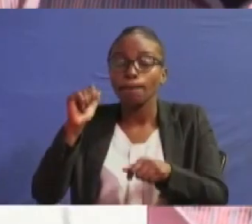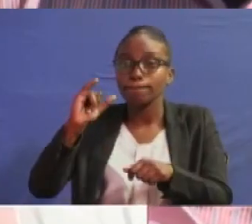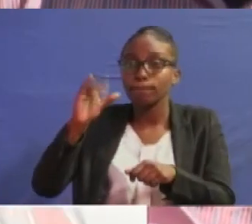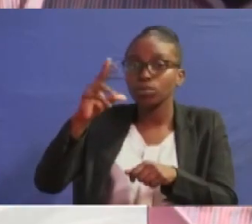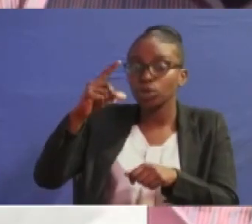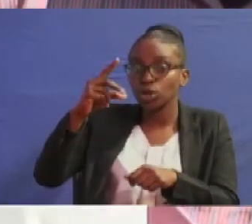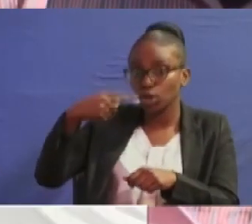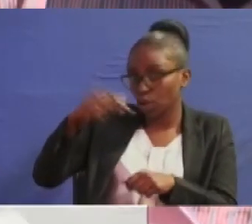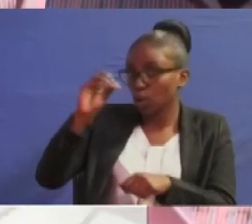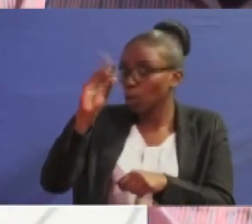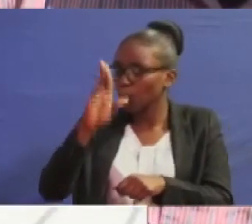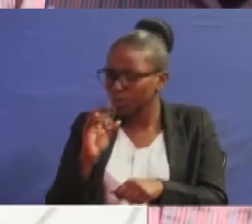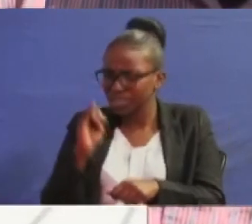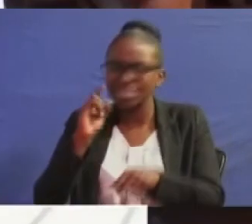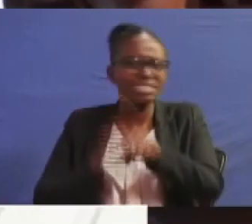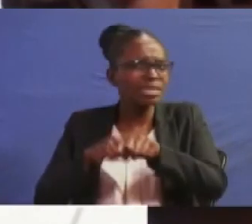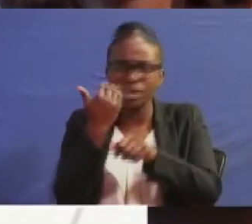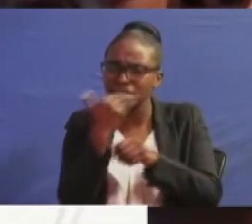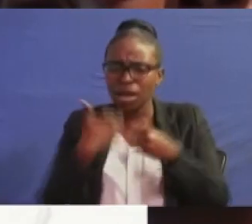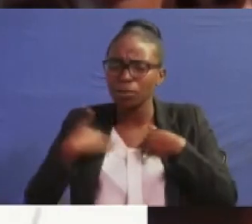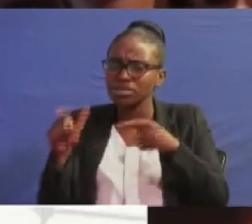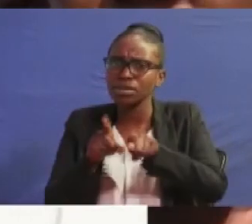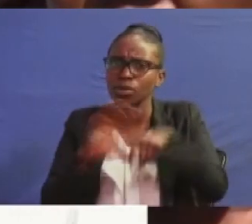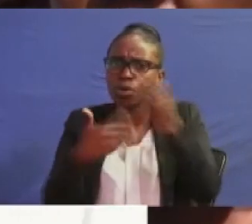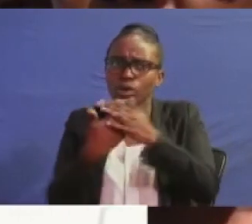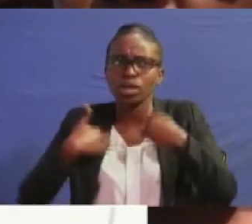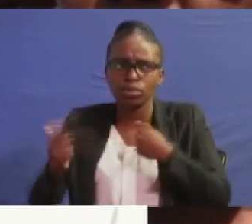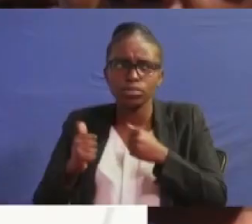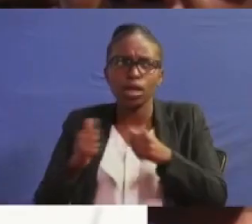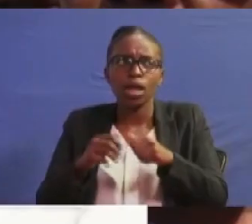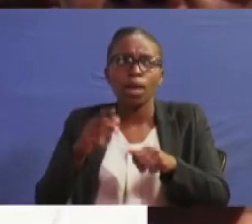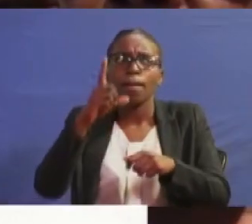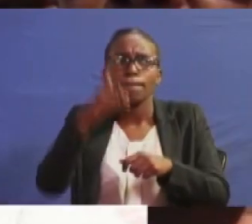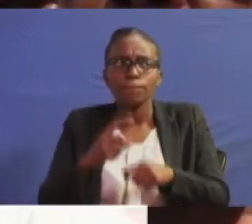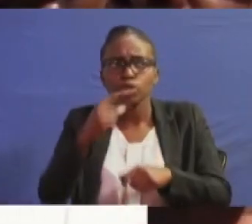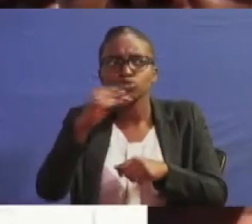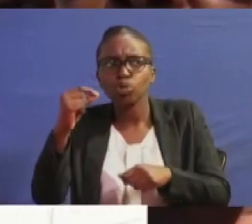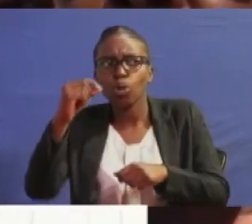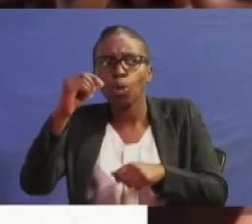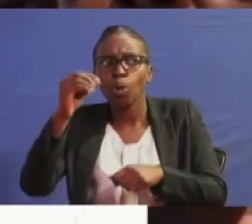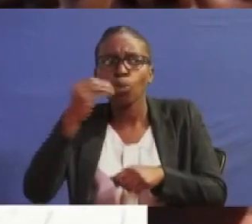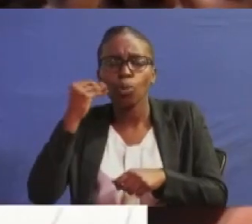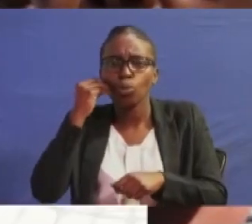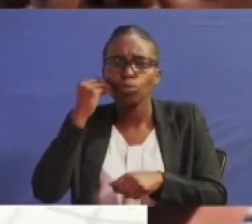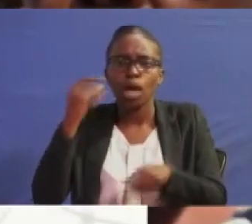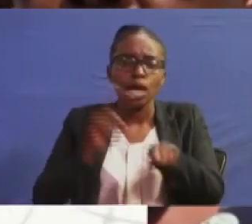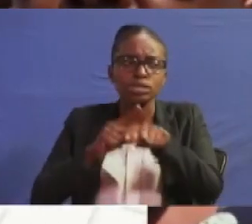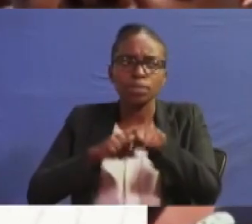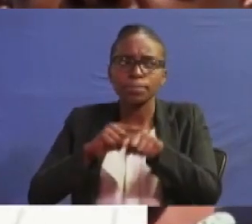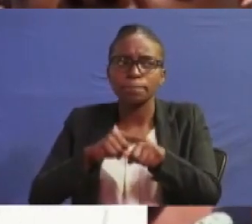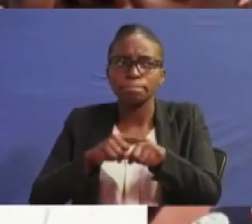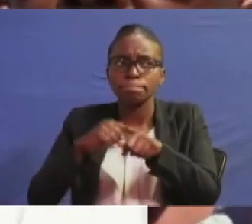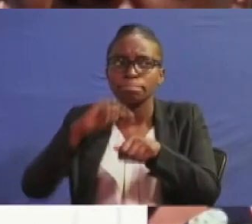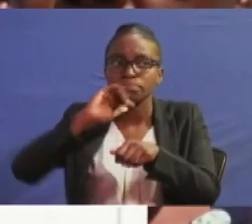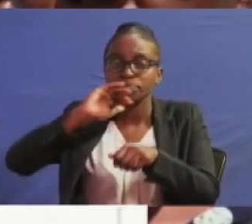tumesema Rigathi Gachagua wapi? Gachagua must go home. Because he has derived our country, he has deprived